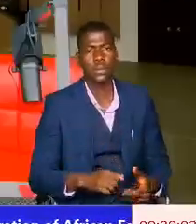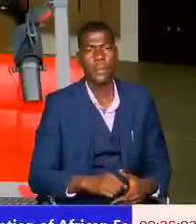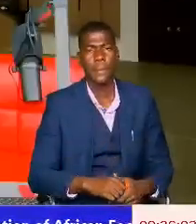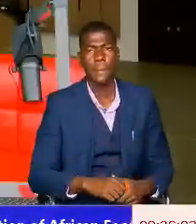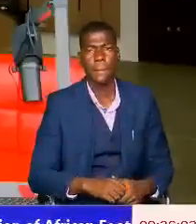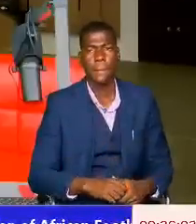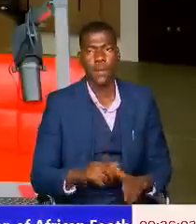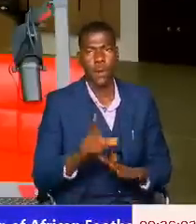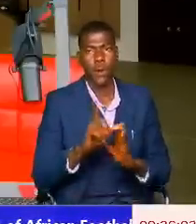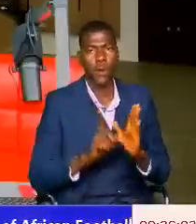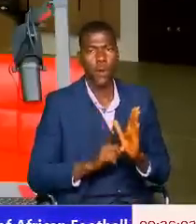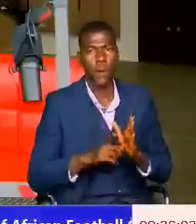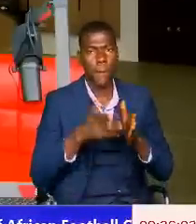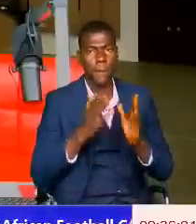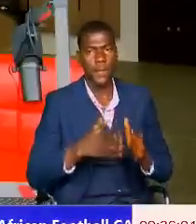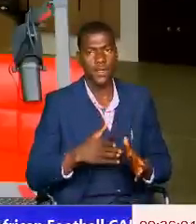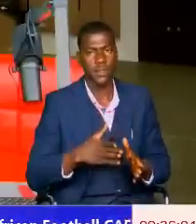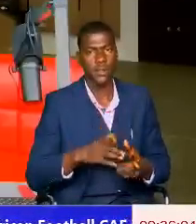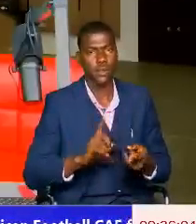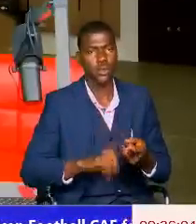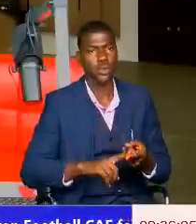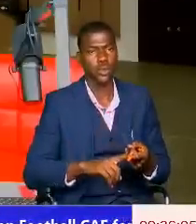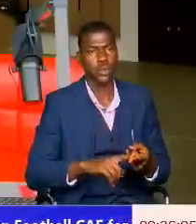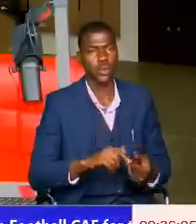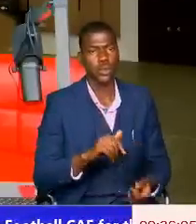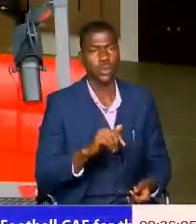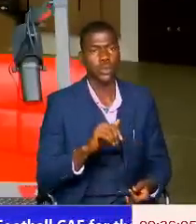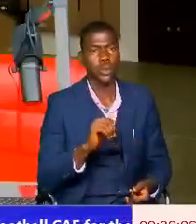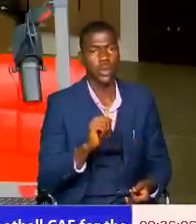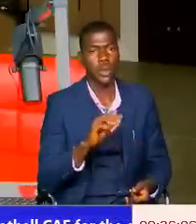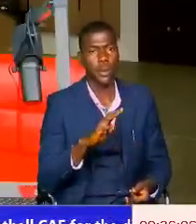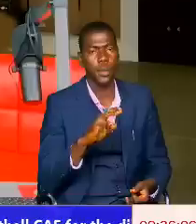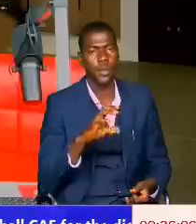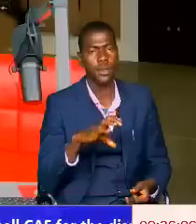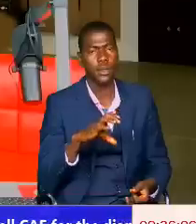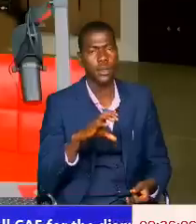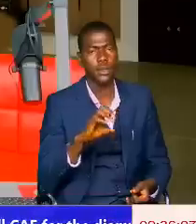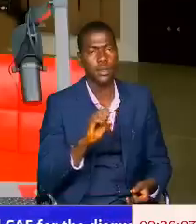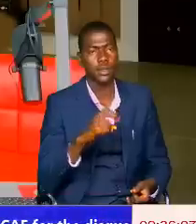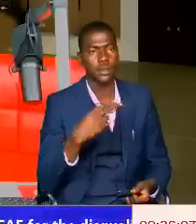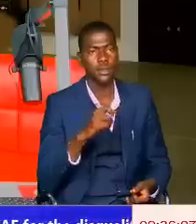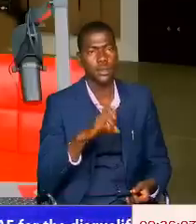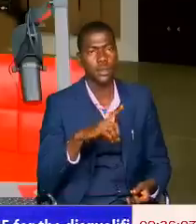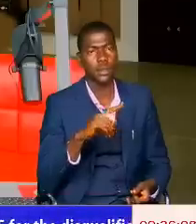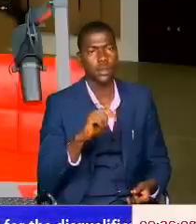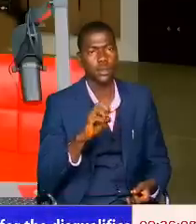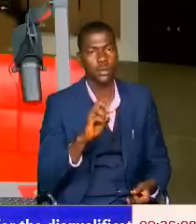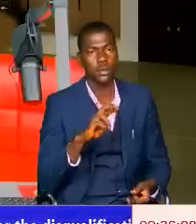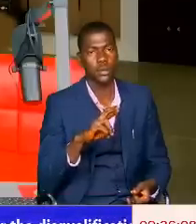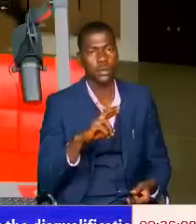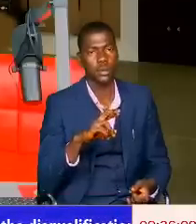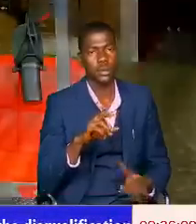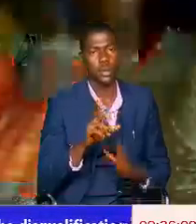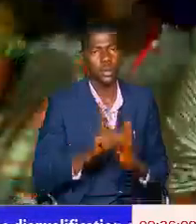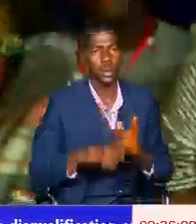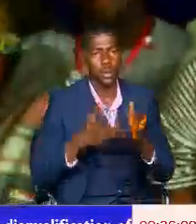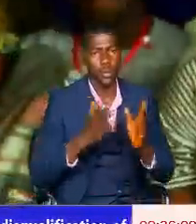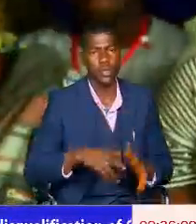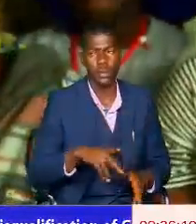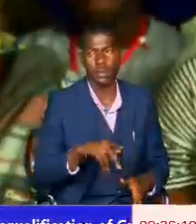the lawyer to ABC Shelter, Barrister Paul Abraham, there for studio, he say, now him be